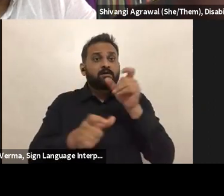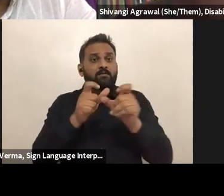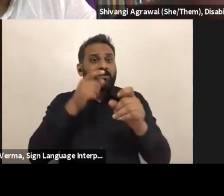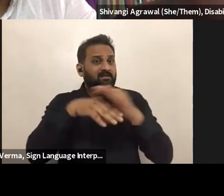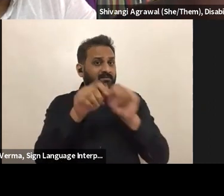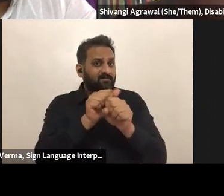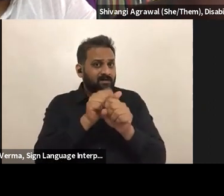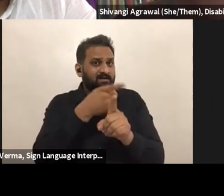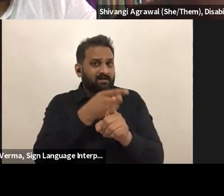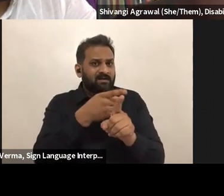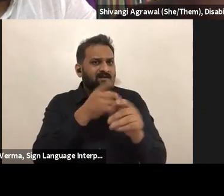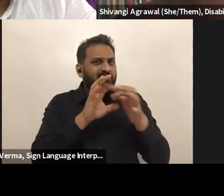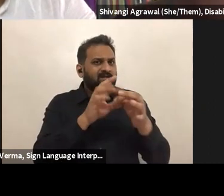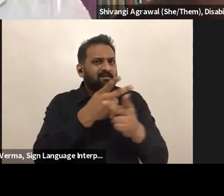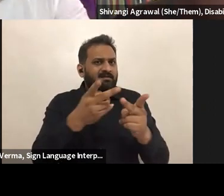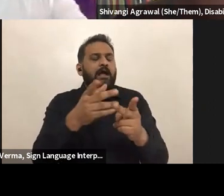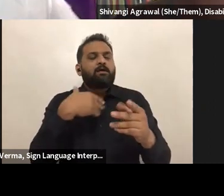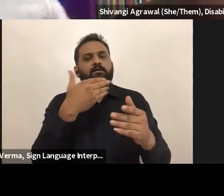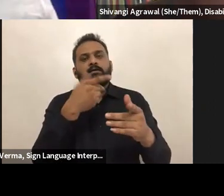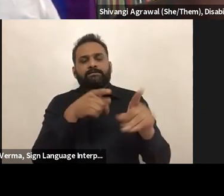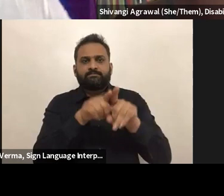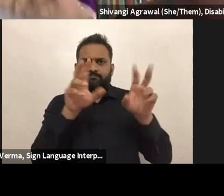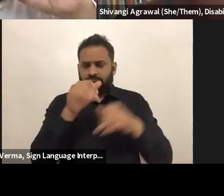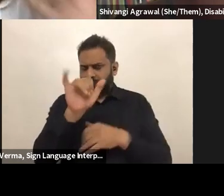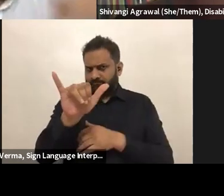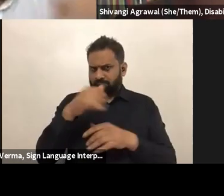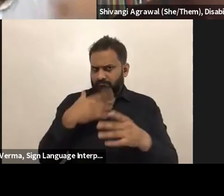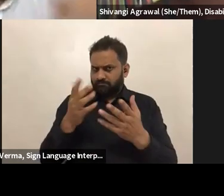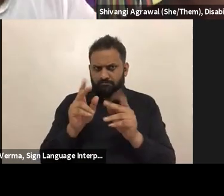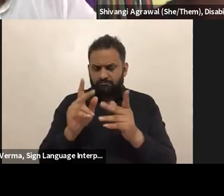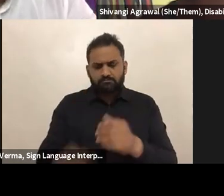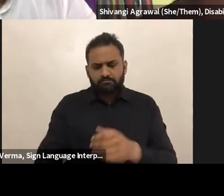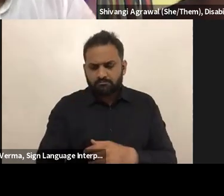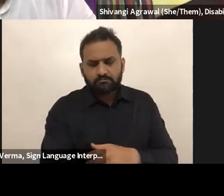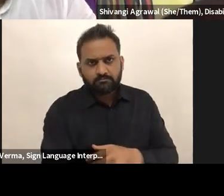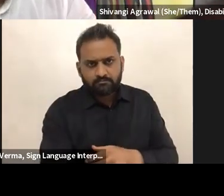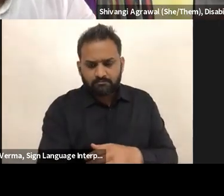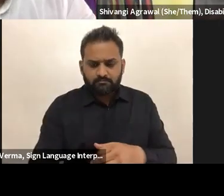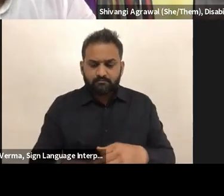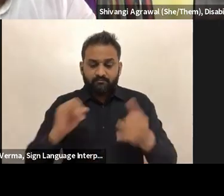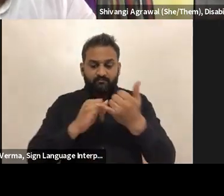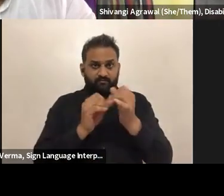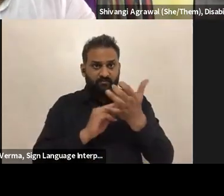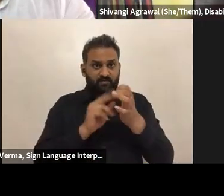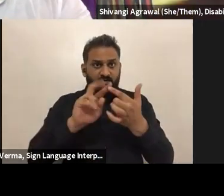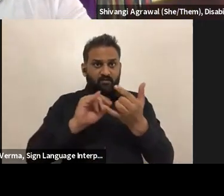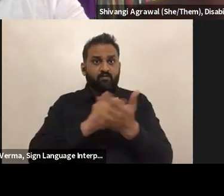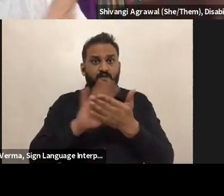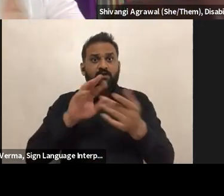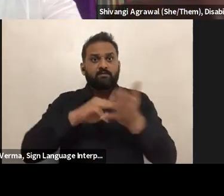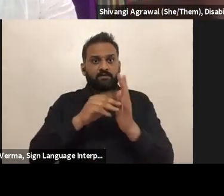of that organization. Thank you. Sure, I'll be very quick with that. So, Samavesh educates, empowers, and enables